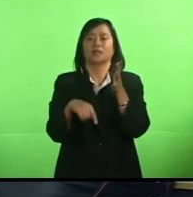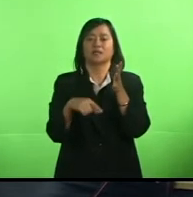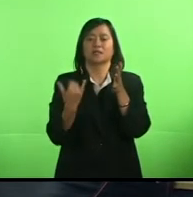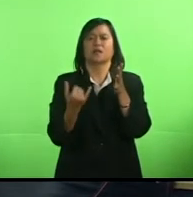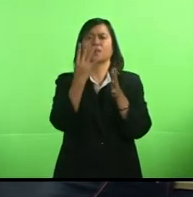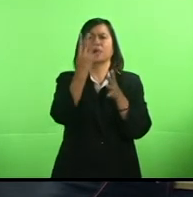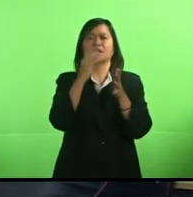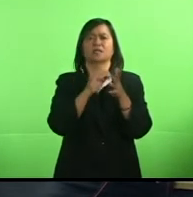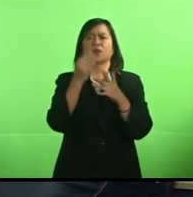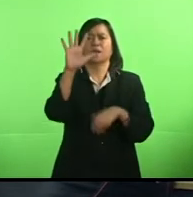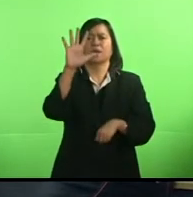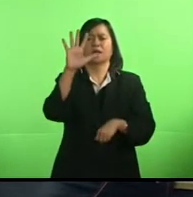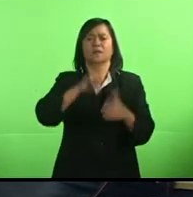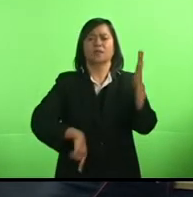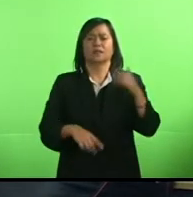Kelima keempat.